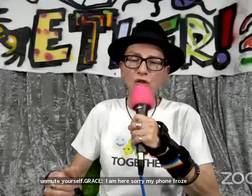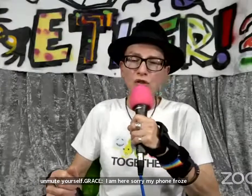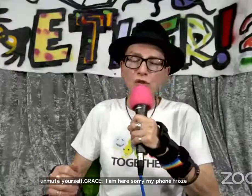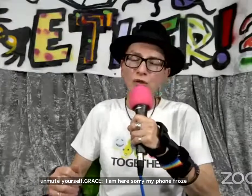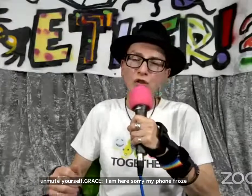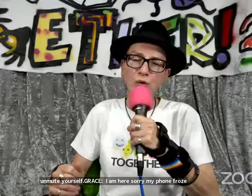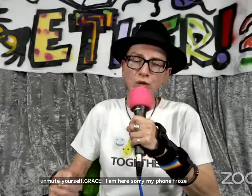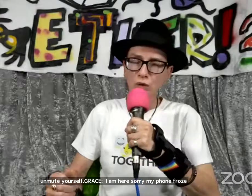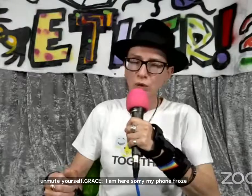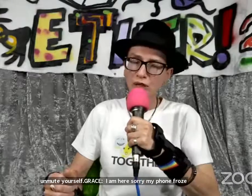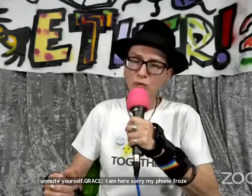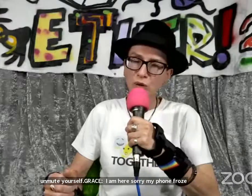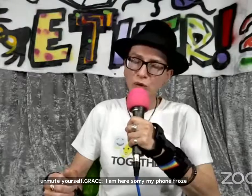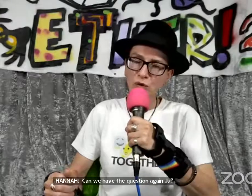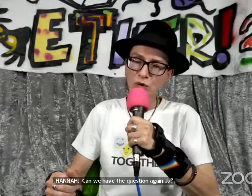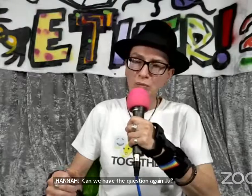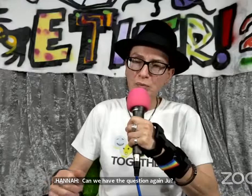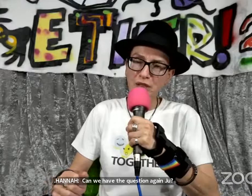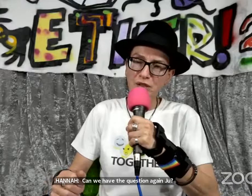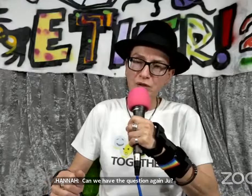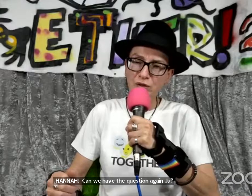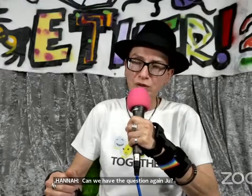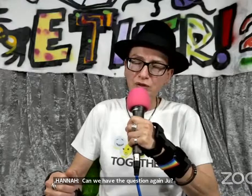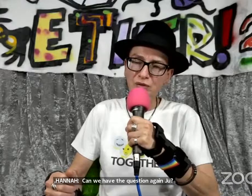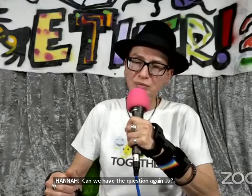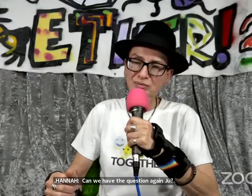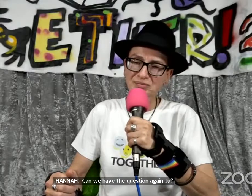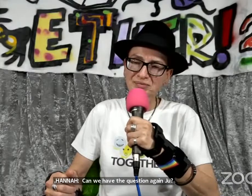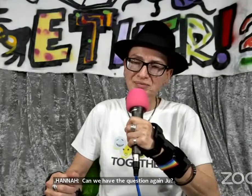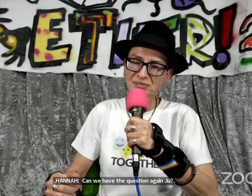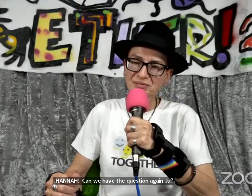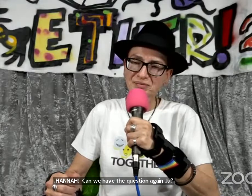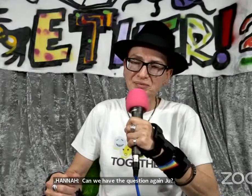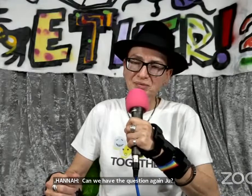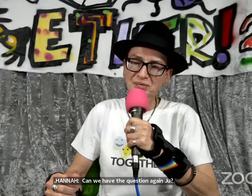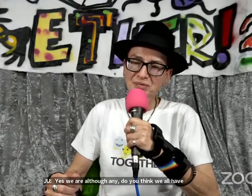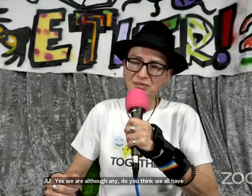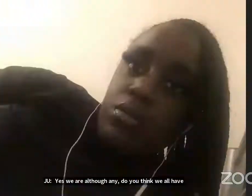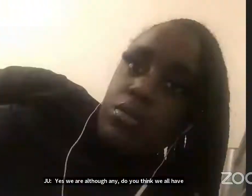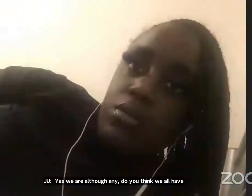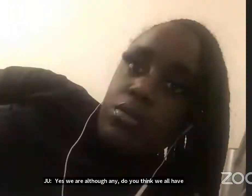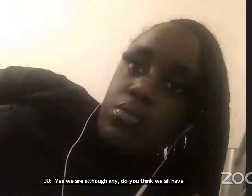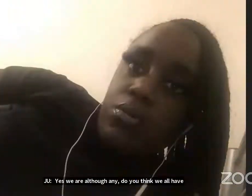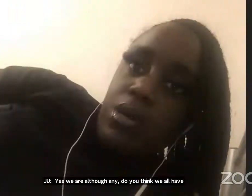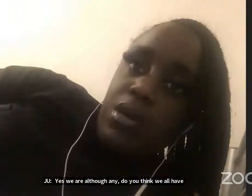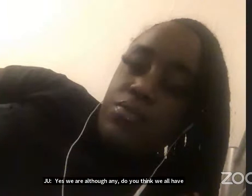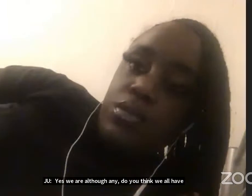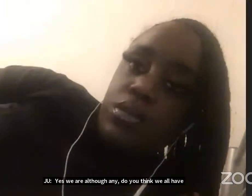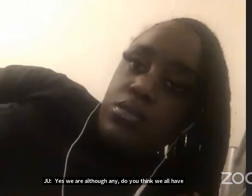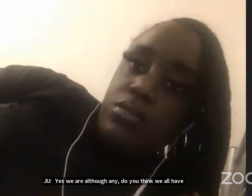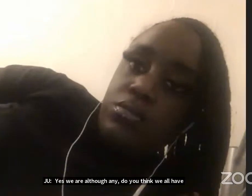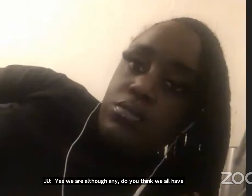Toni. Do you think we all have both good and bad in us? I mean, we all